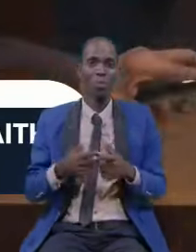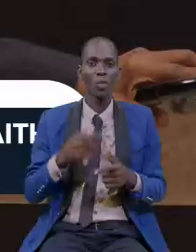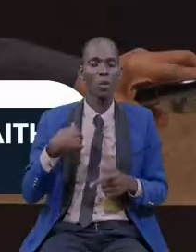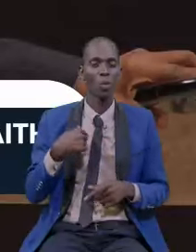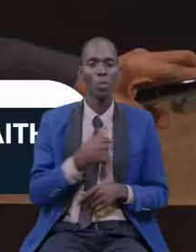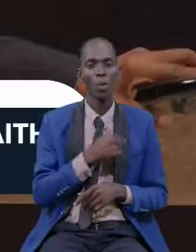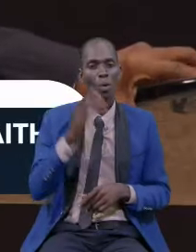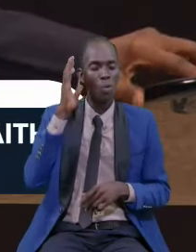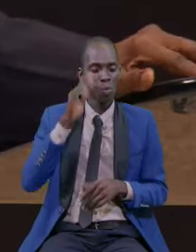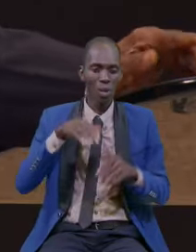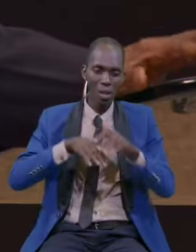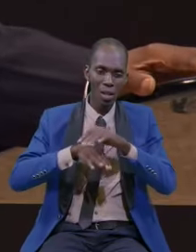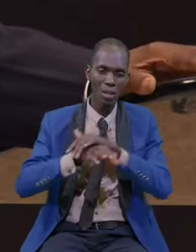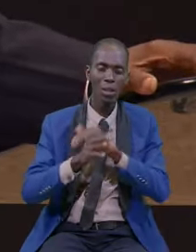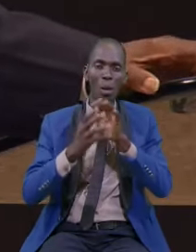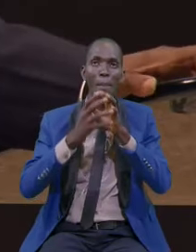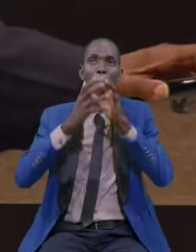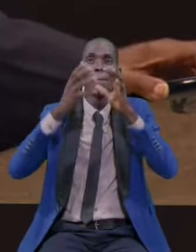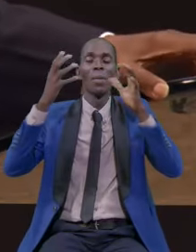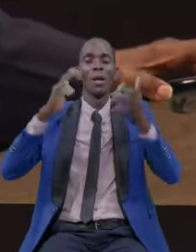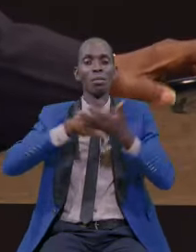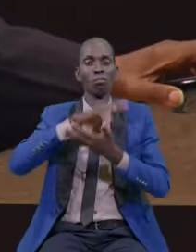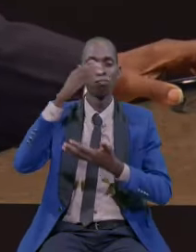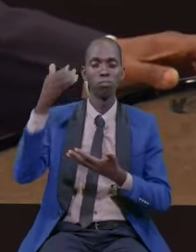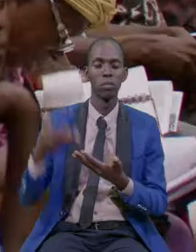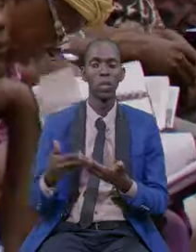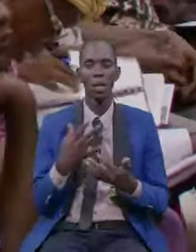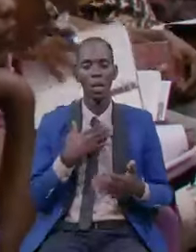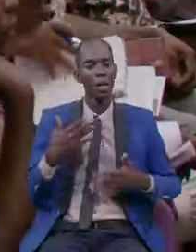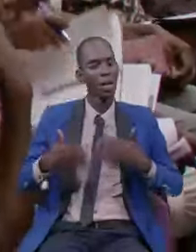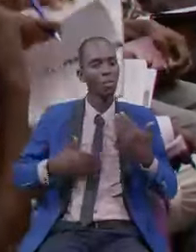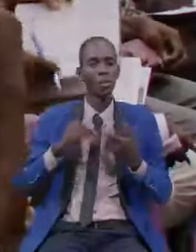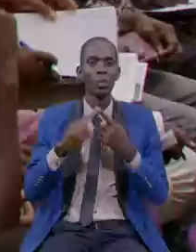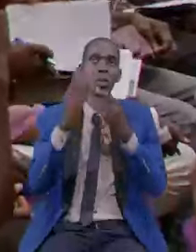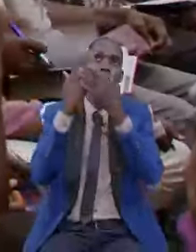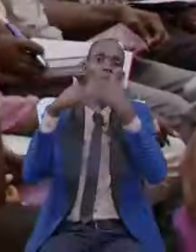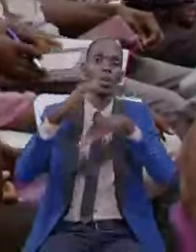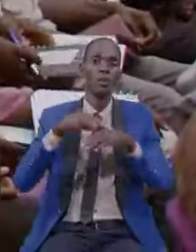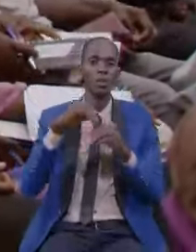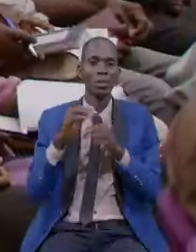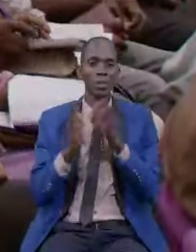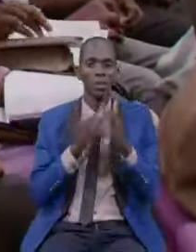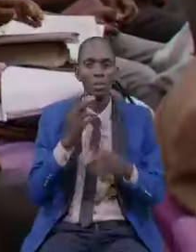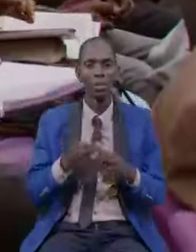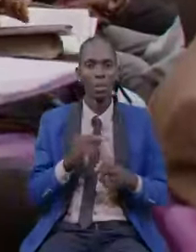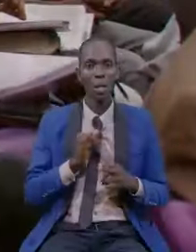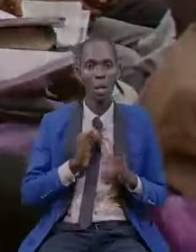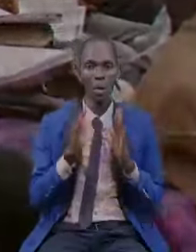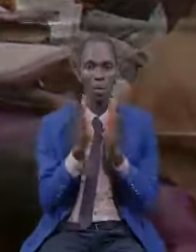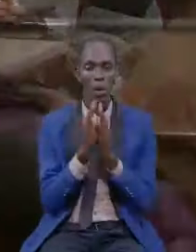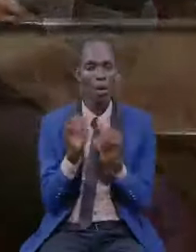enter excitedly into heaven in Jesus' name. I pray that everything we learn